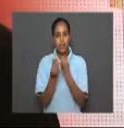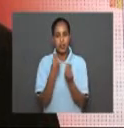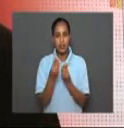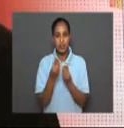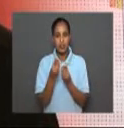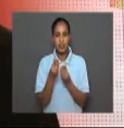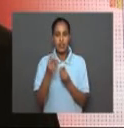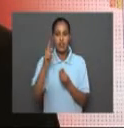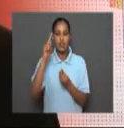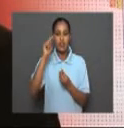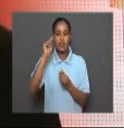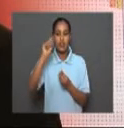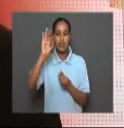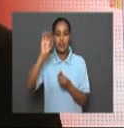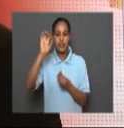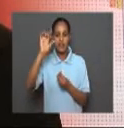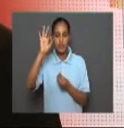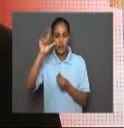as Teflon in